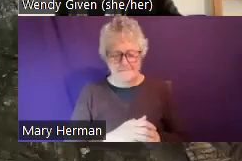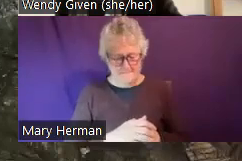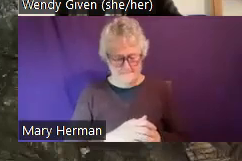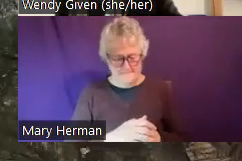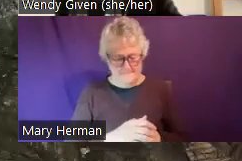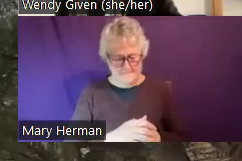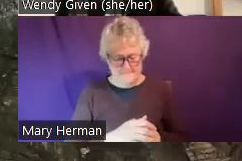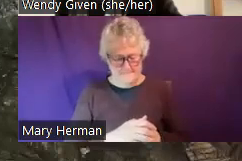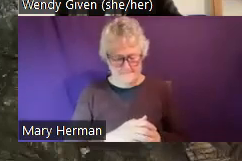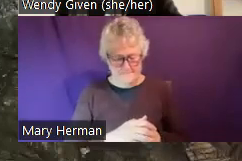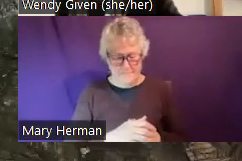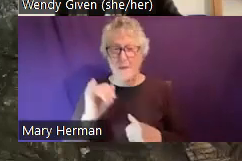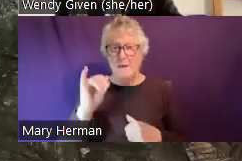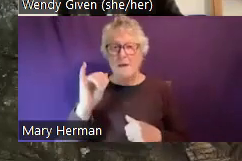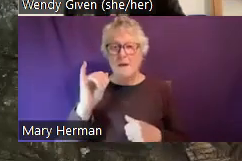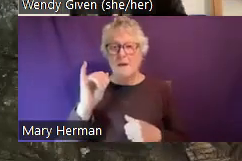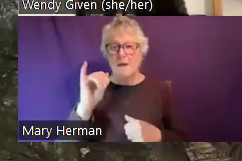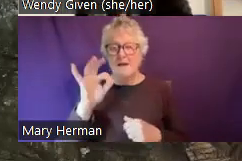And if you go to the